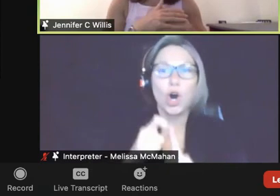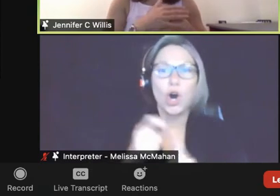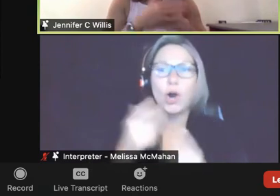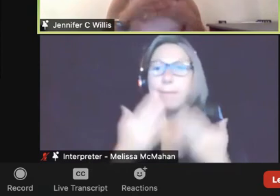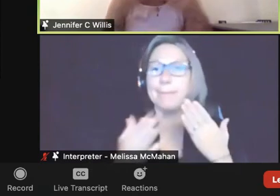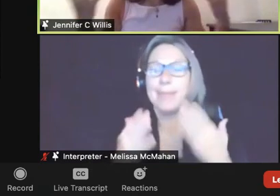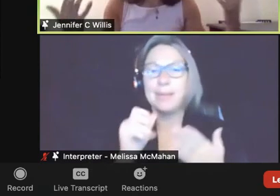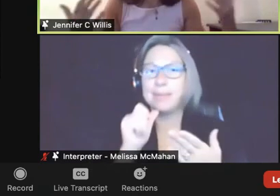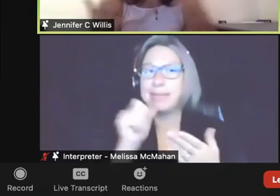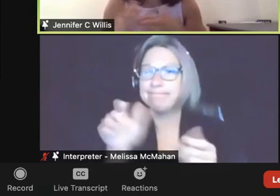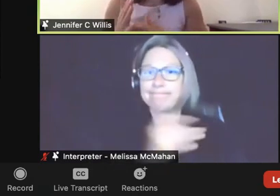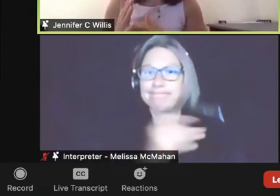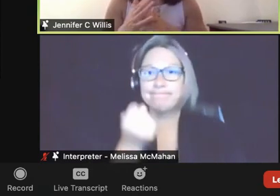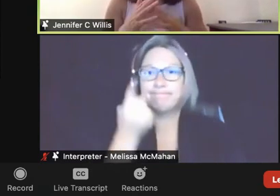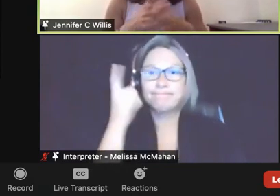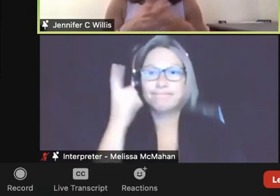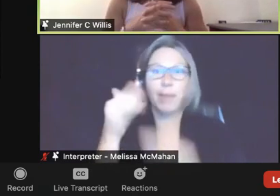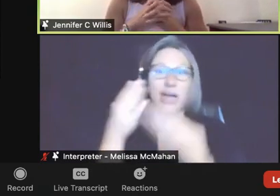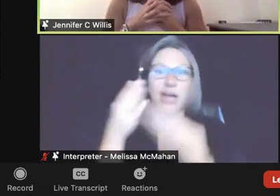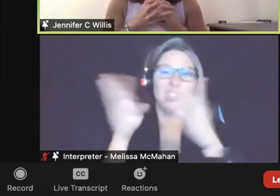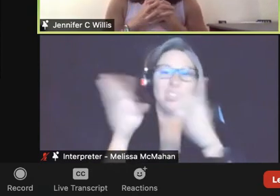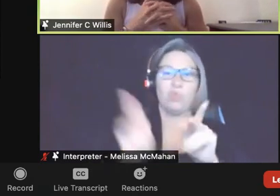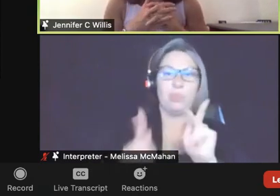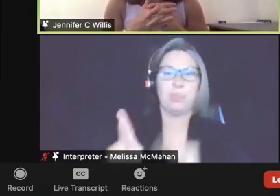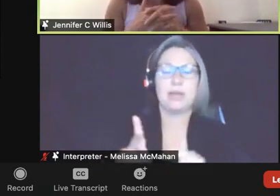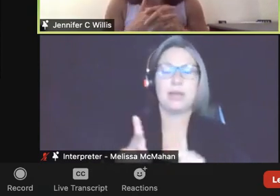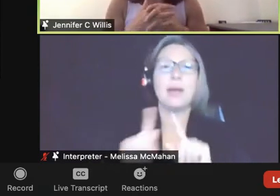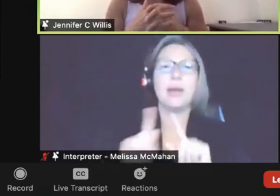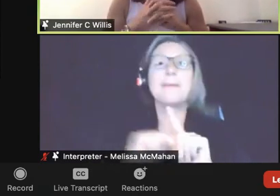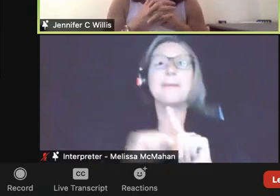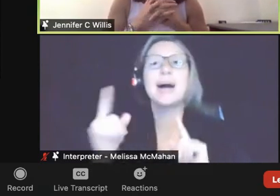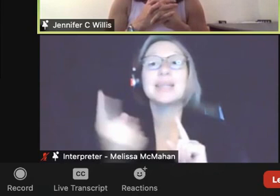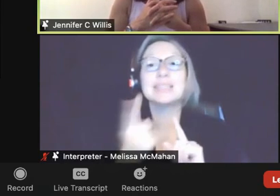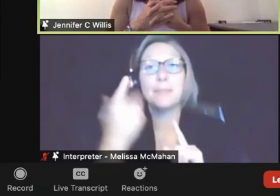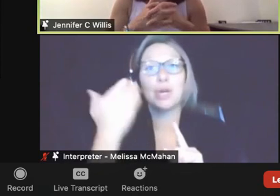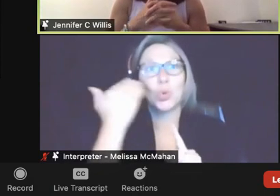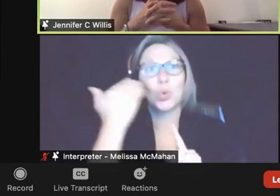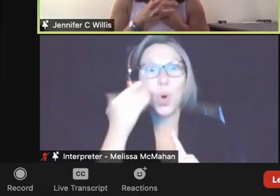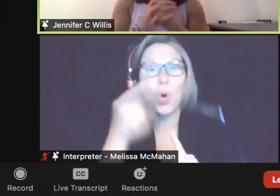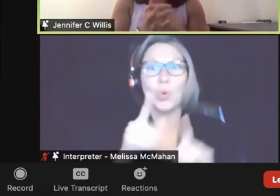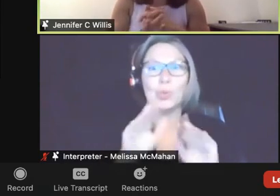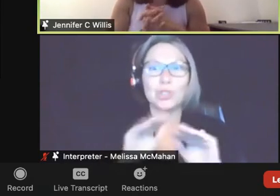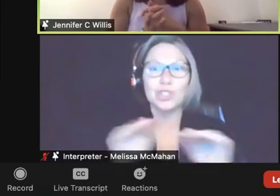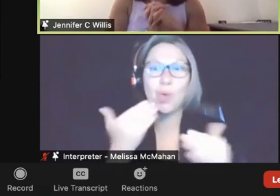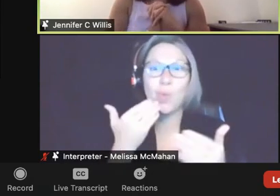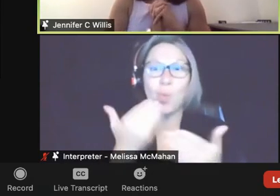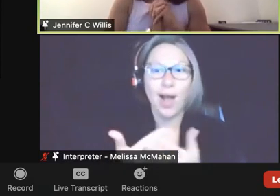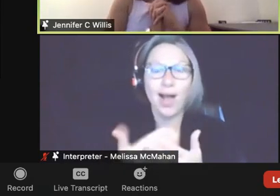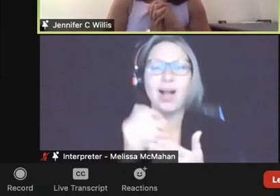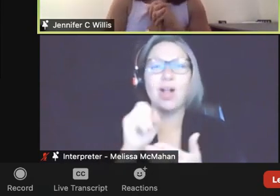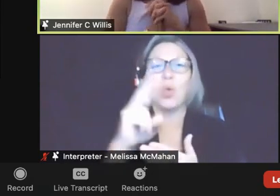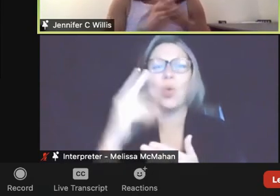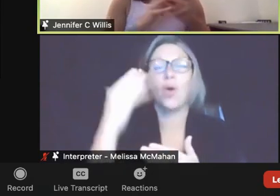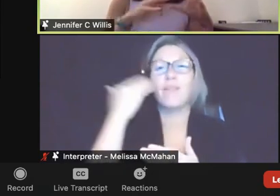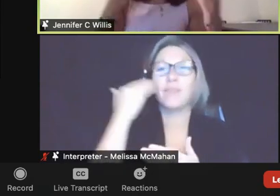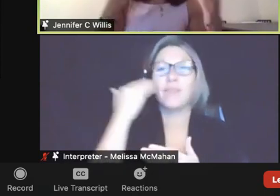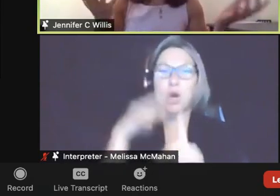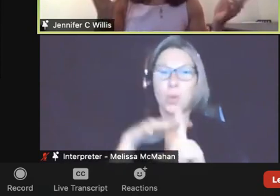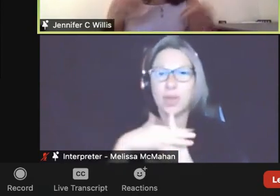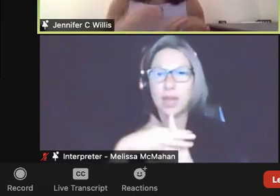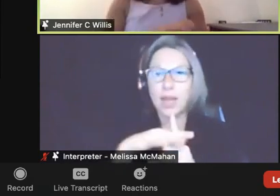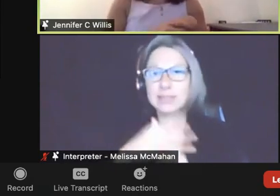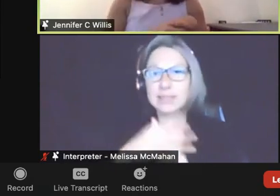understood by the general public, but somebody that knows the child well or is familiar with the context of